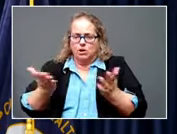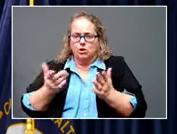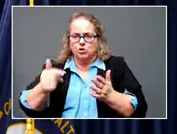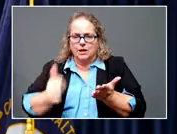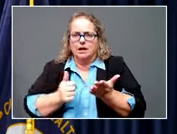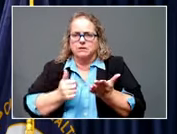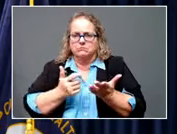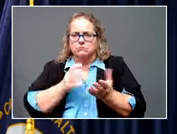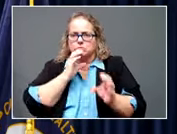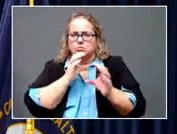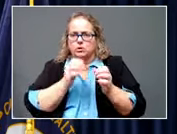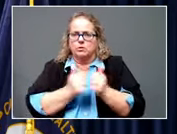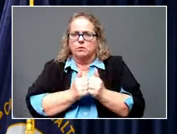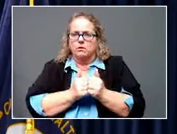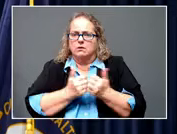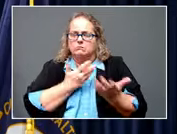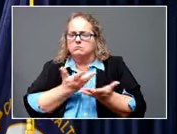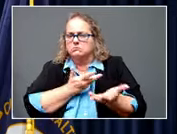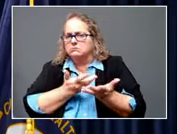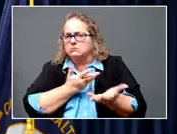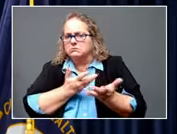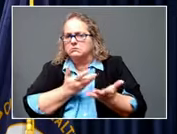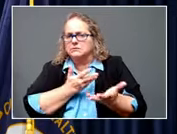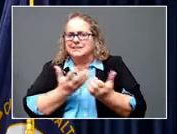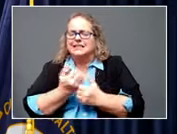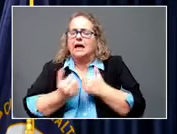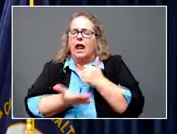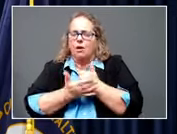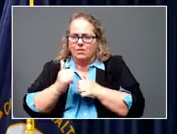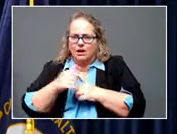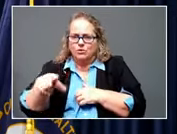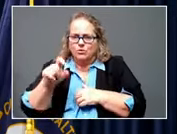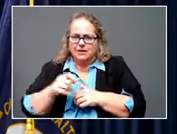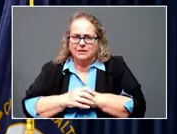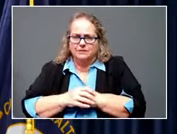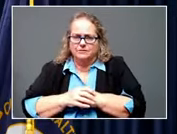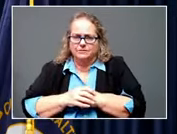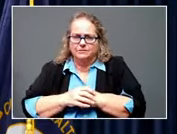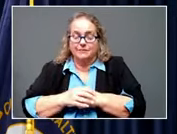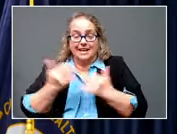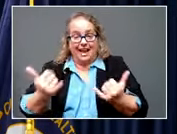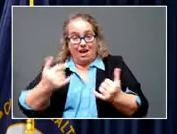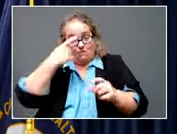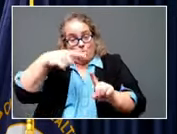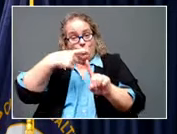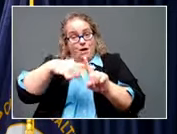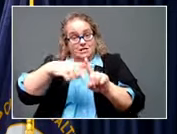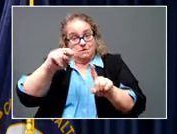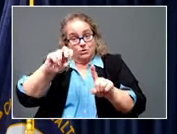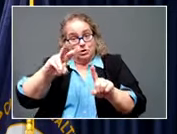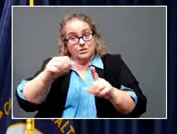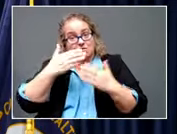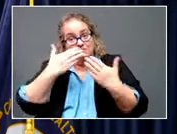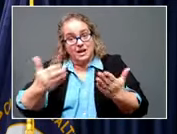and gets the help they need. Now, for a little bit of positive news. Thanks to the generosity of people across the country and right here in